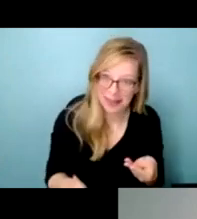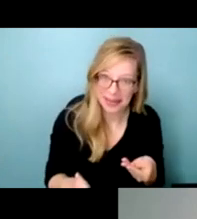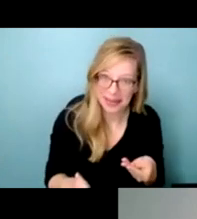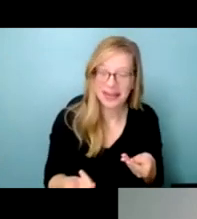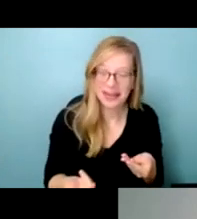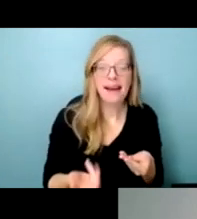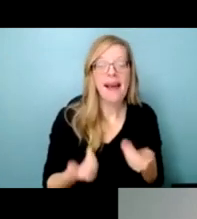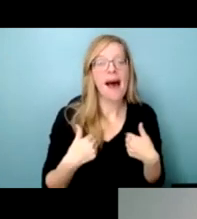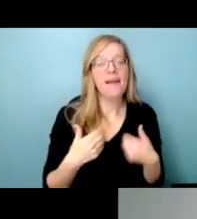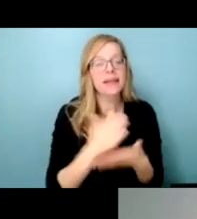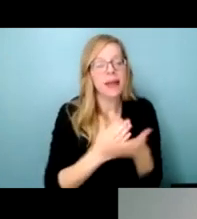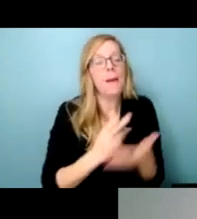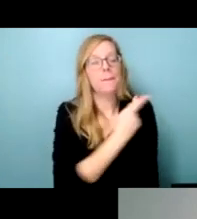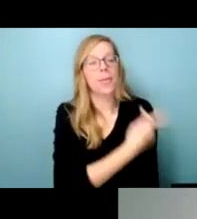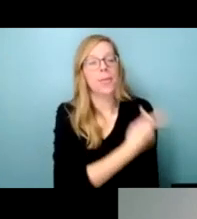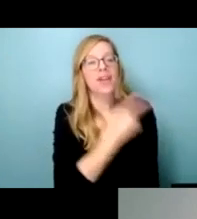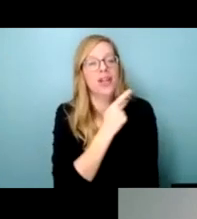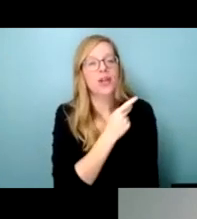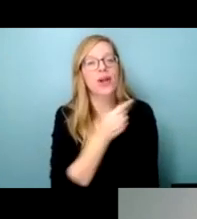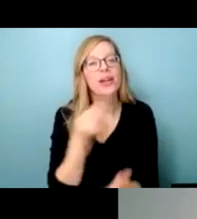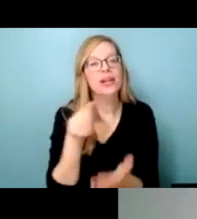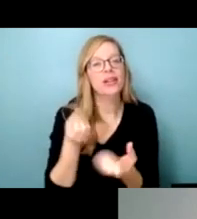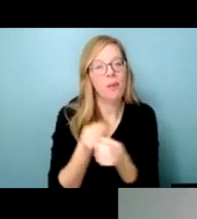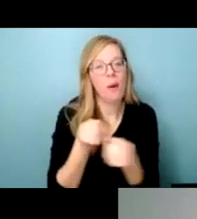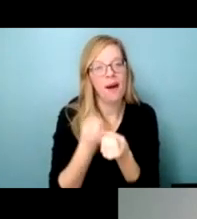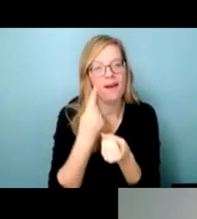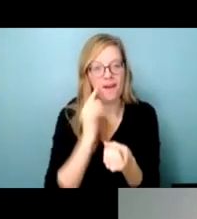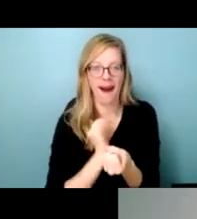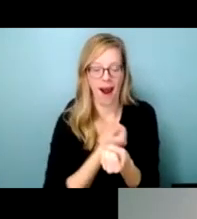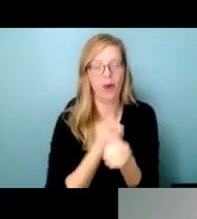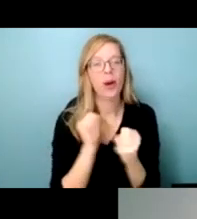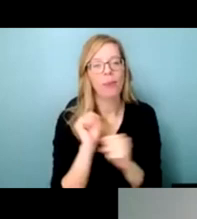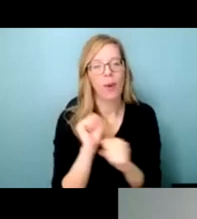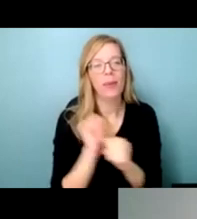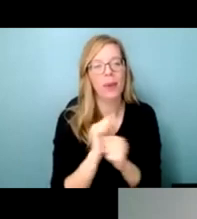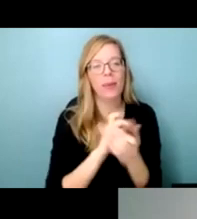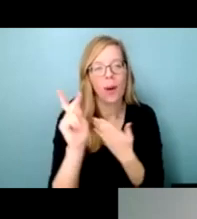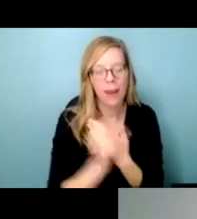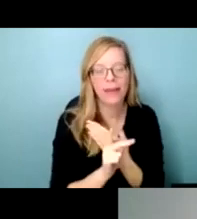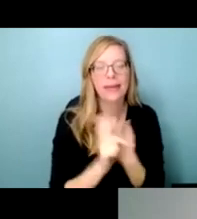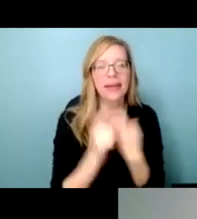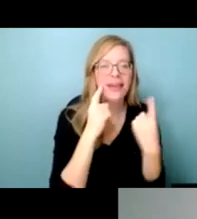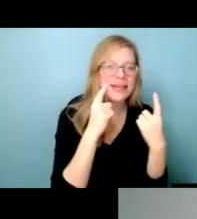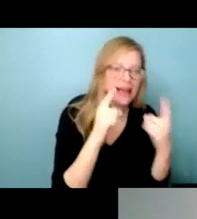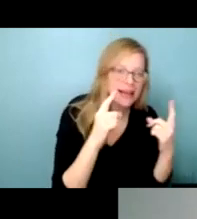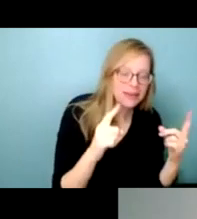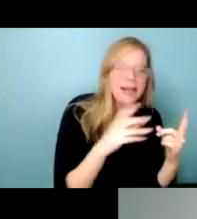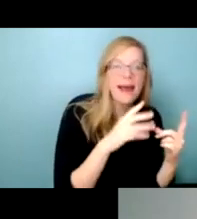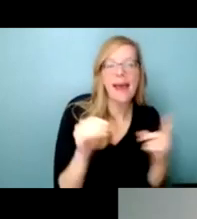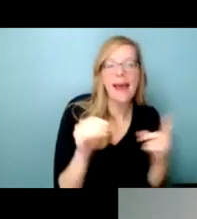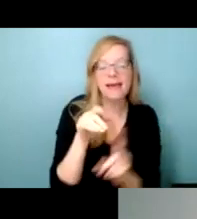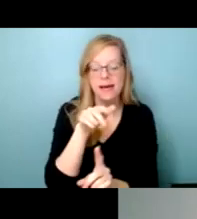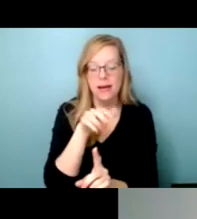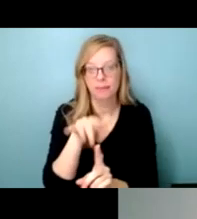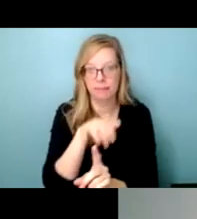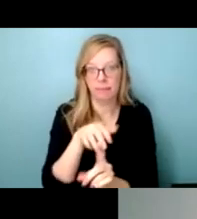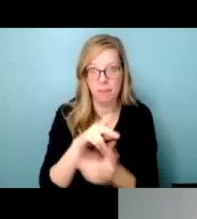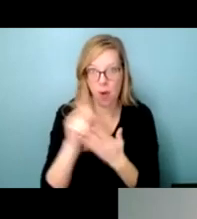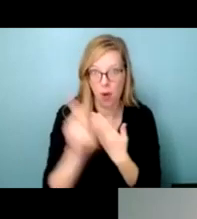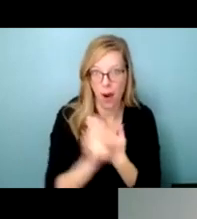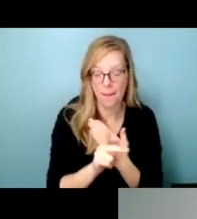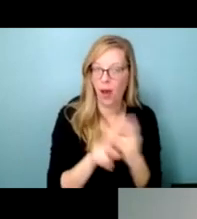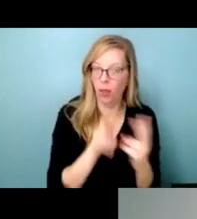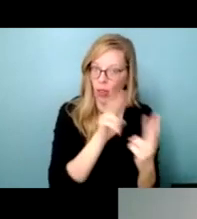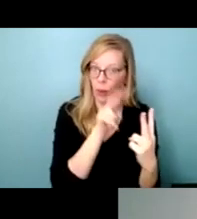we have some provincial support for our employment programs. So in our Steps to Success and our assessment programs, that is our only